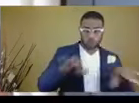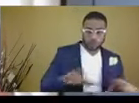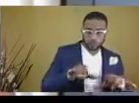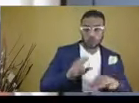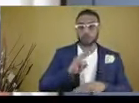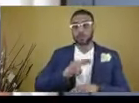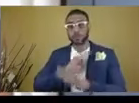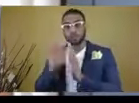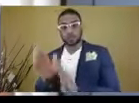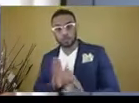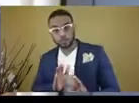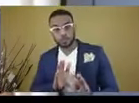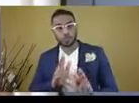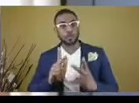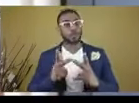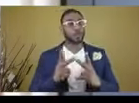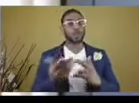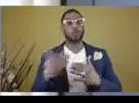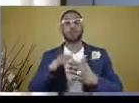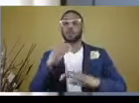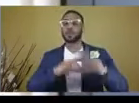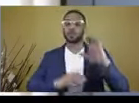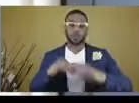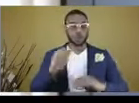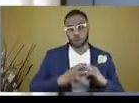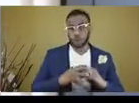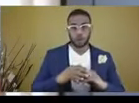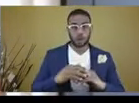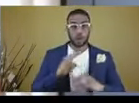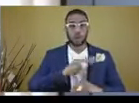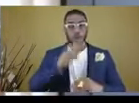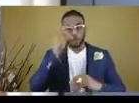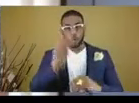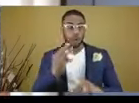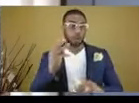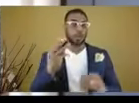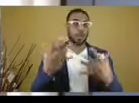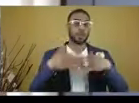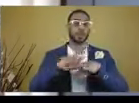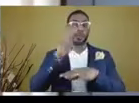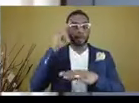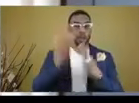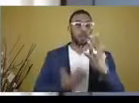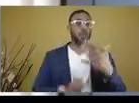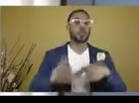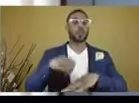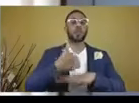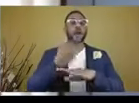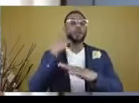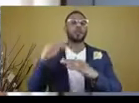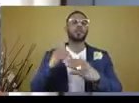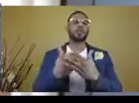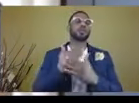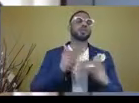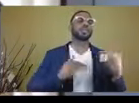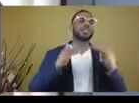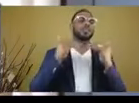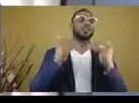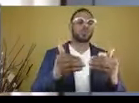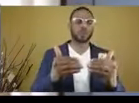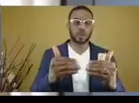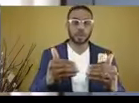Organizing, The Third Reconstruction, Moral Mondays, Fusion Politics, and the Rise of a New Justice Movement, and